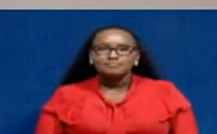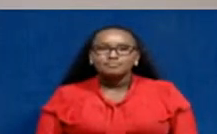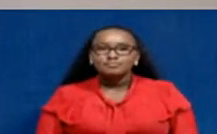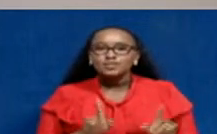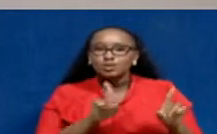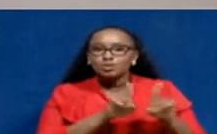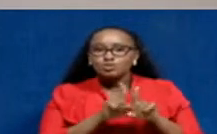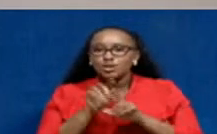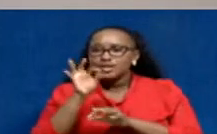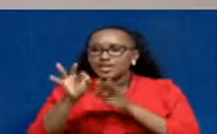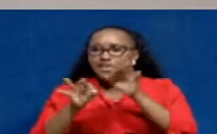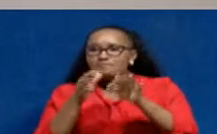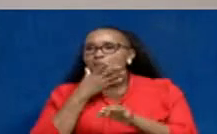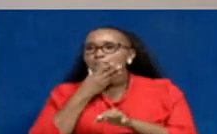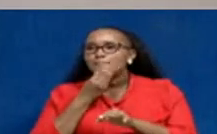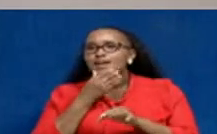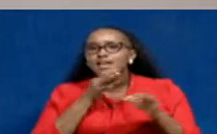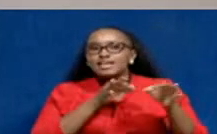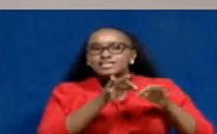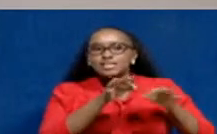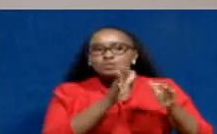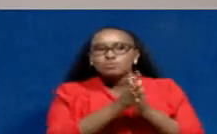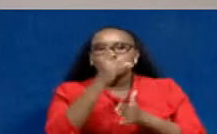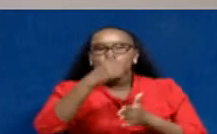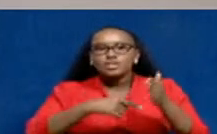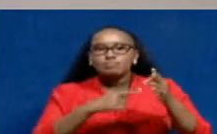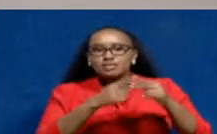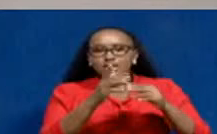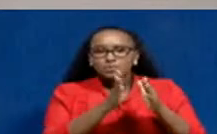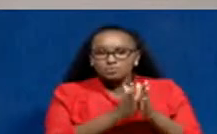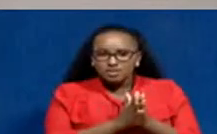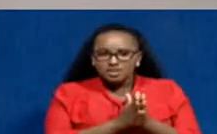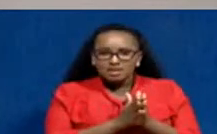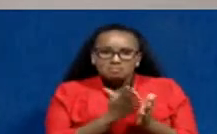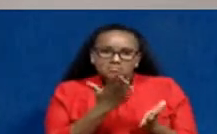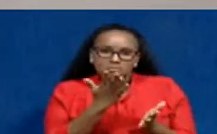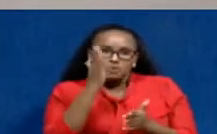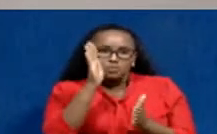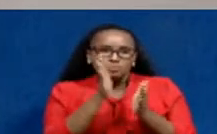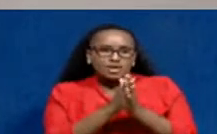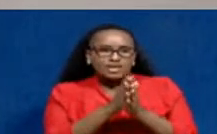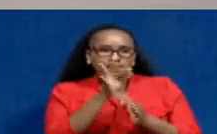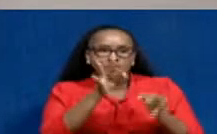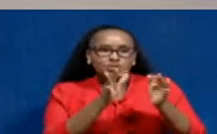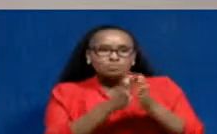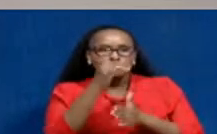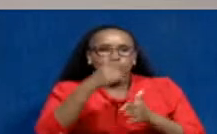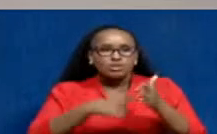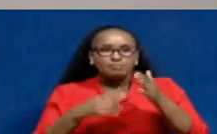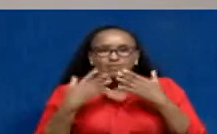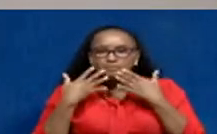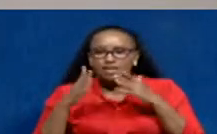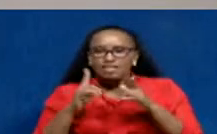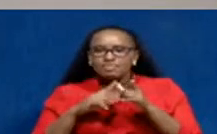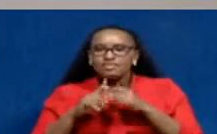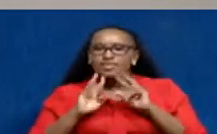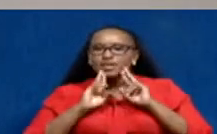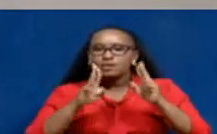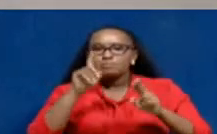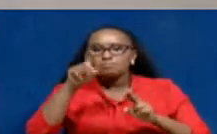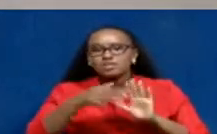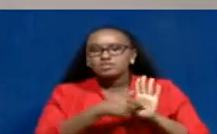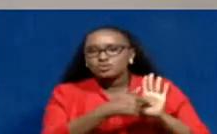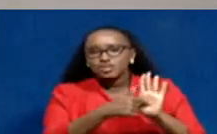And if a man is not measured by what he started, but by what he finished, then the record must